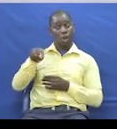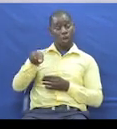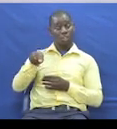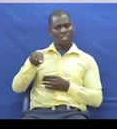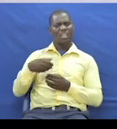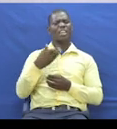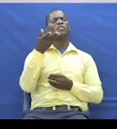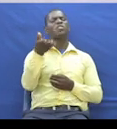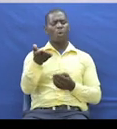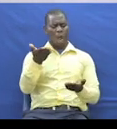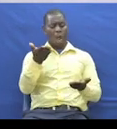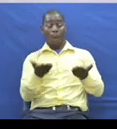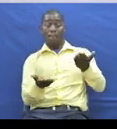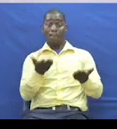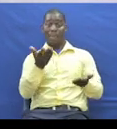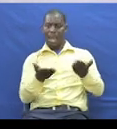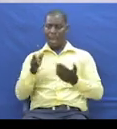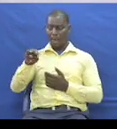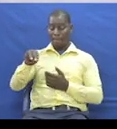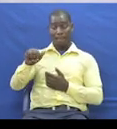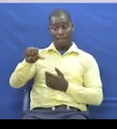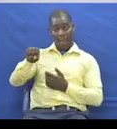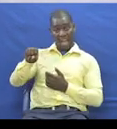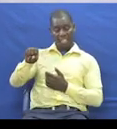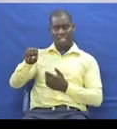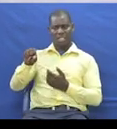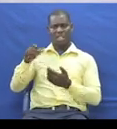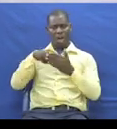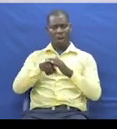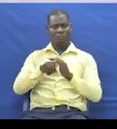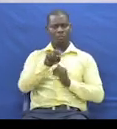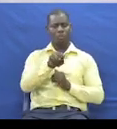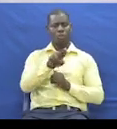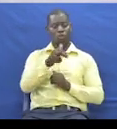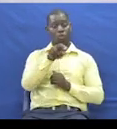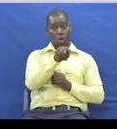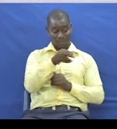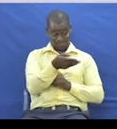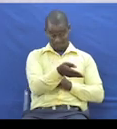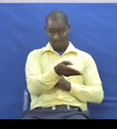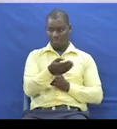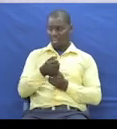If you compare the mass of proton and the neutron, the sum of it, which are the